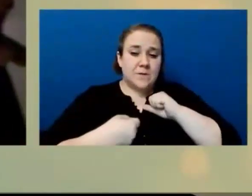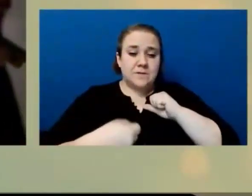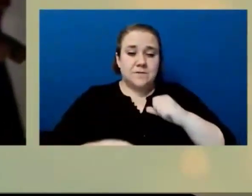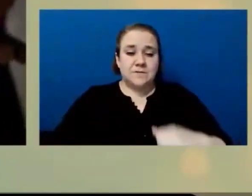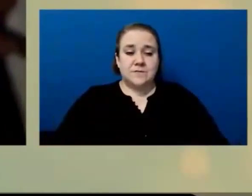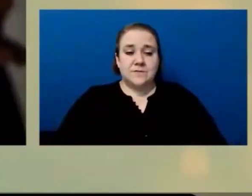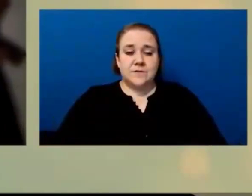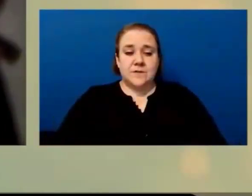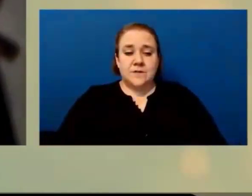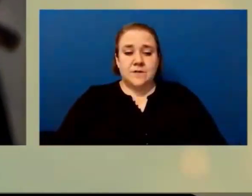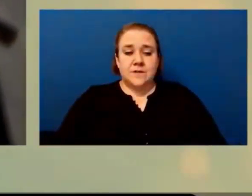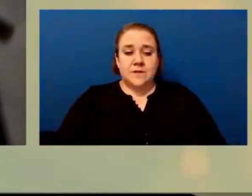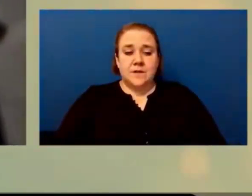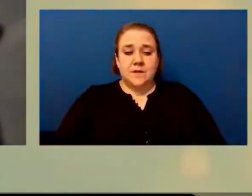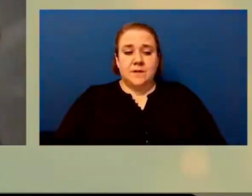anguish.